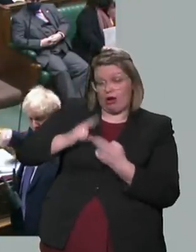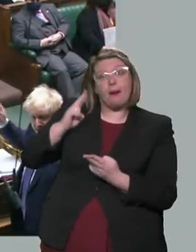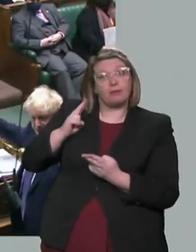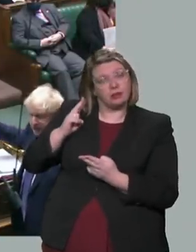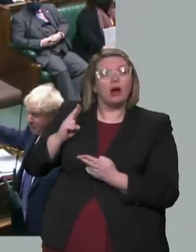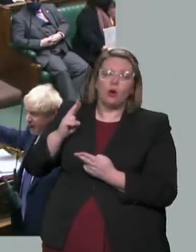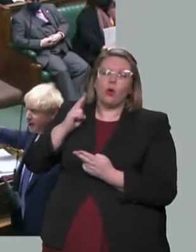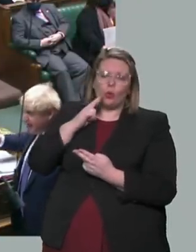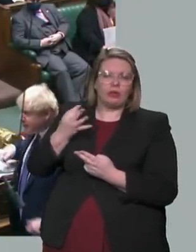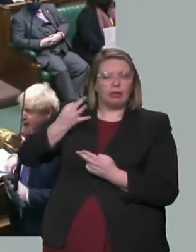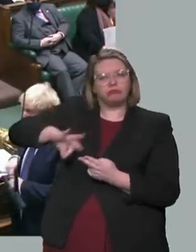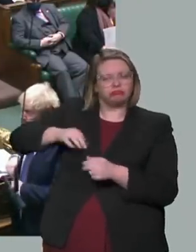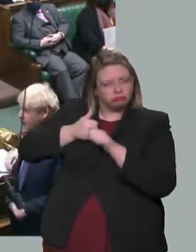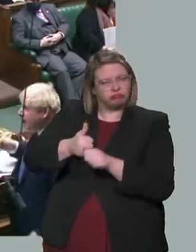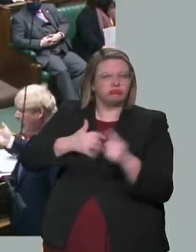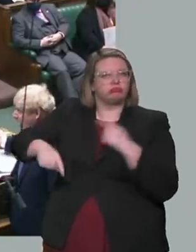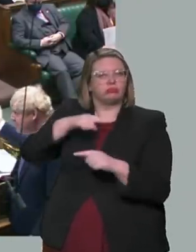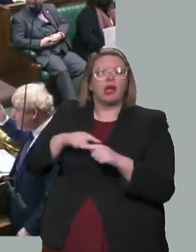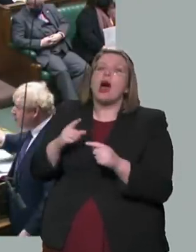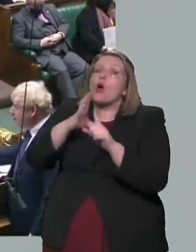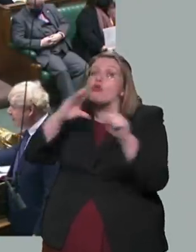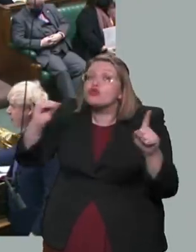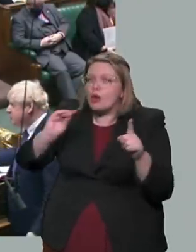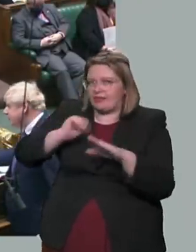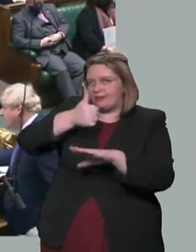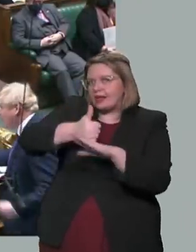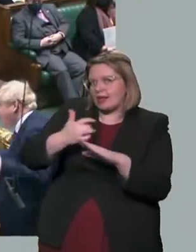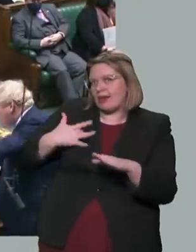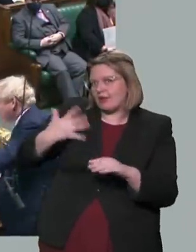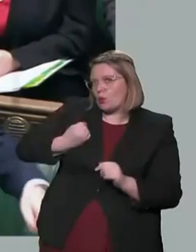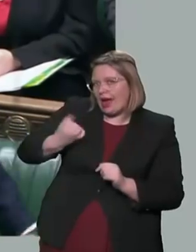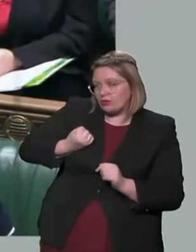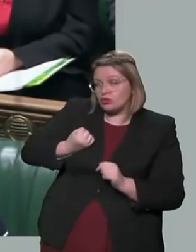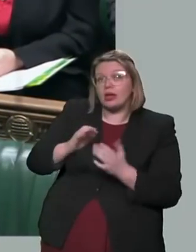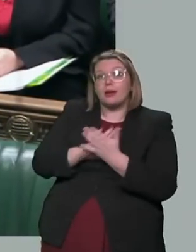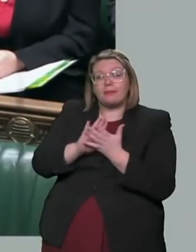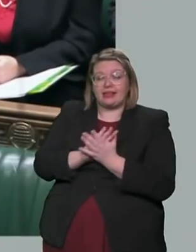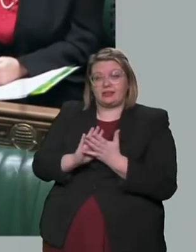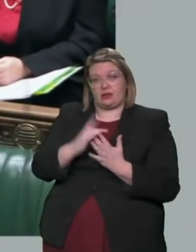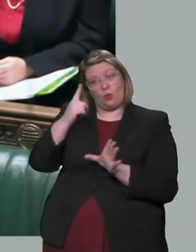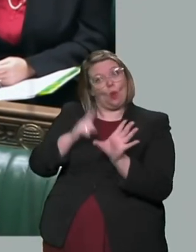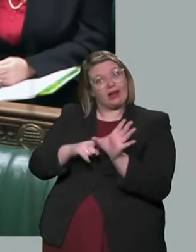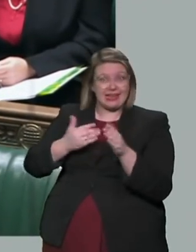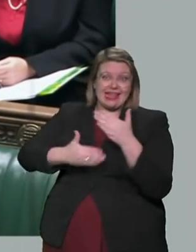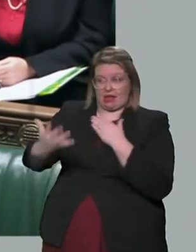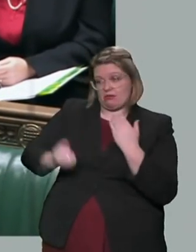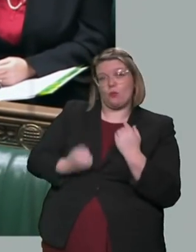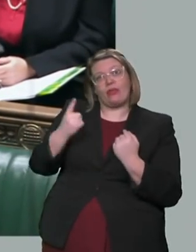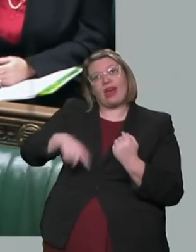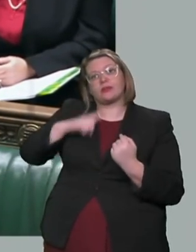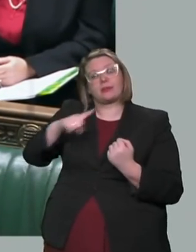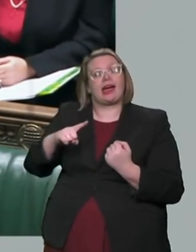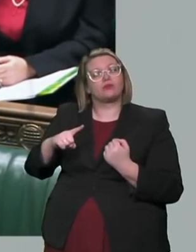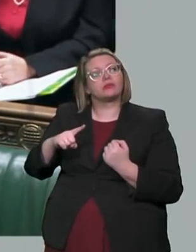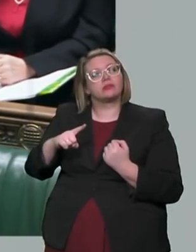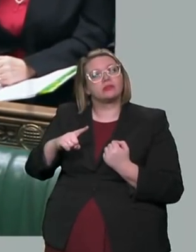Conservative government. They never let it be forgotten. Everybody on the living wage has seen another £1,000 in their income every year, Mr.